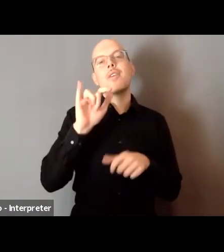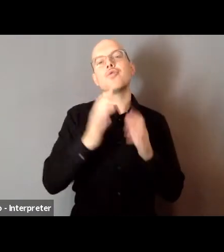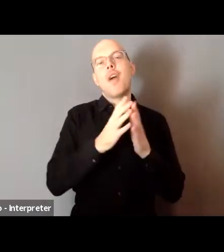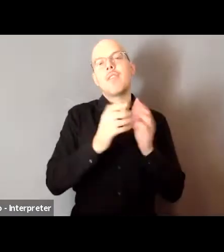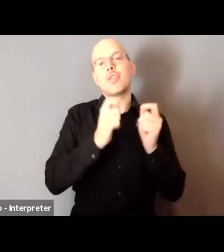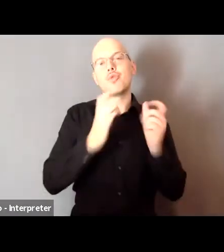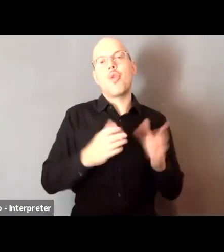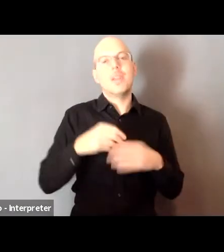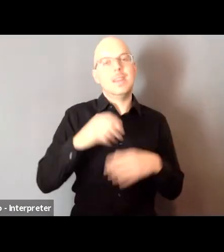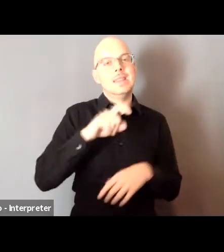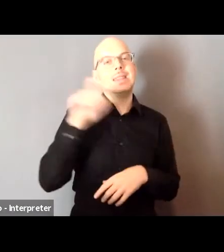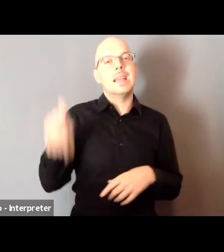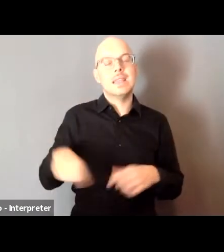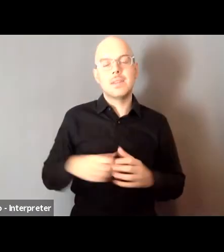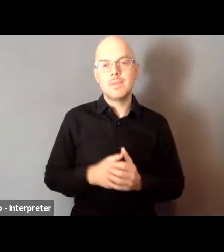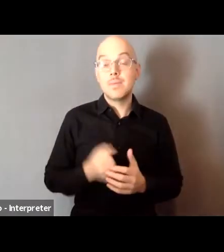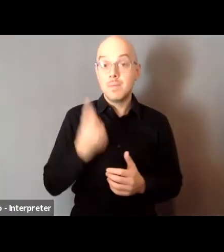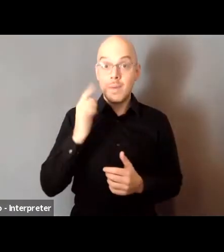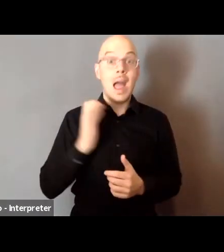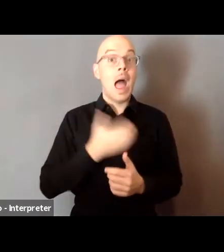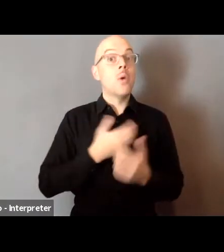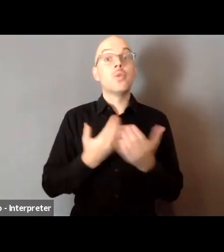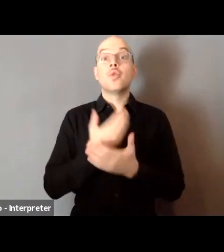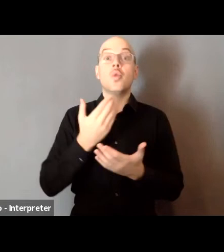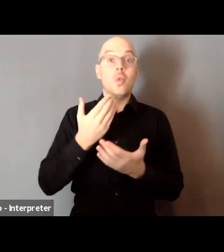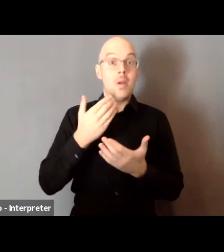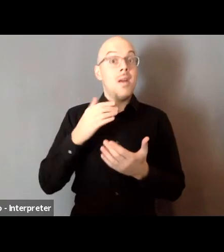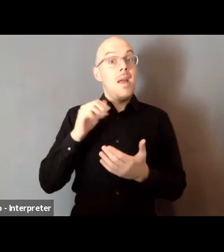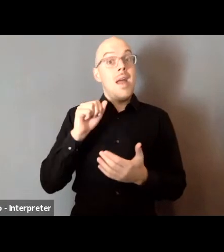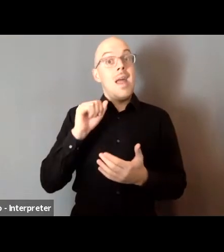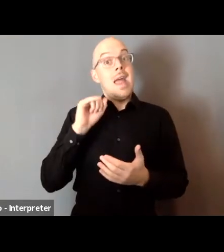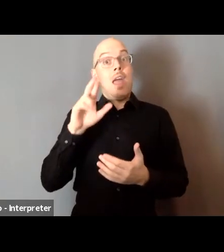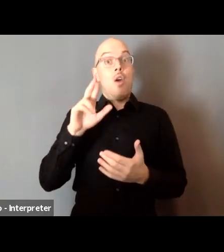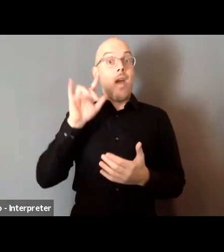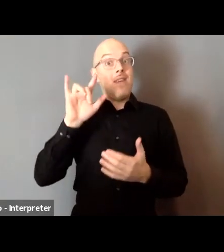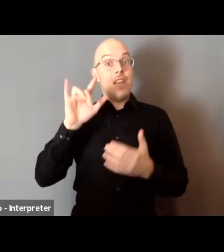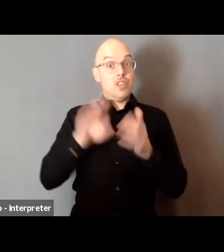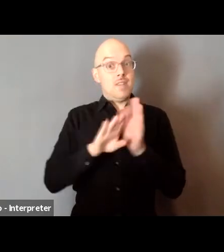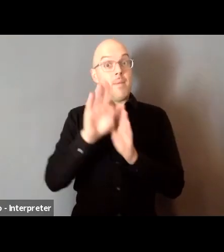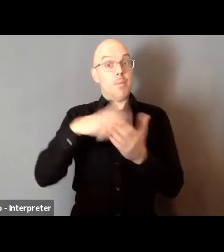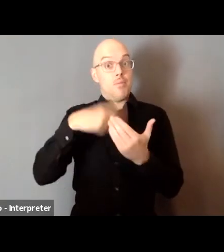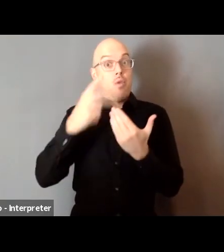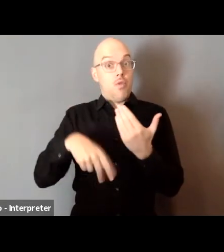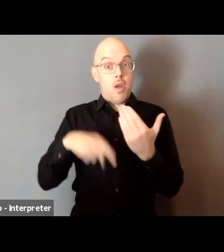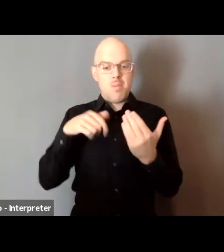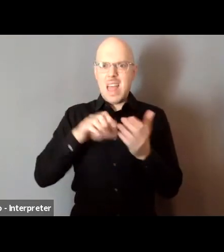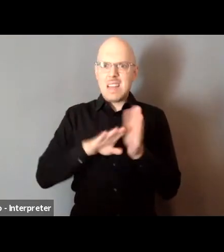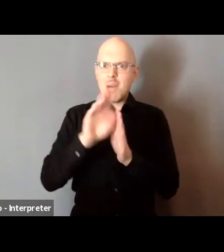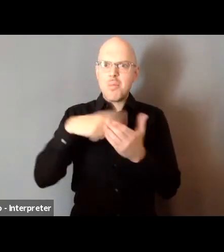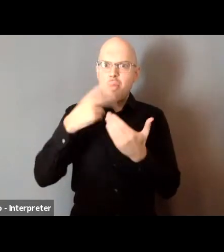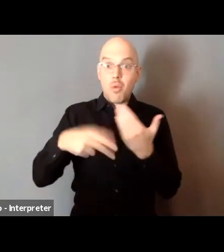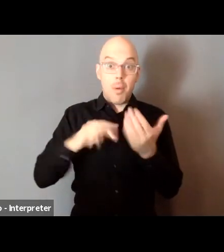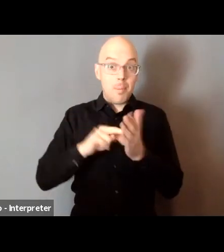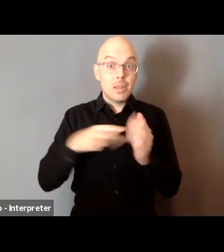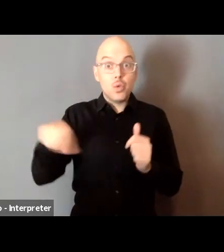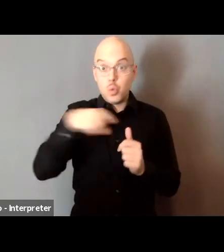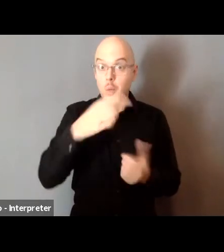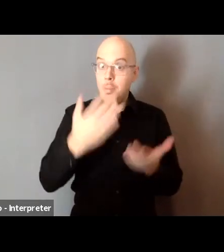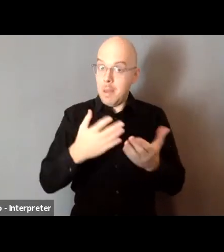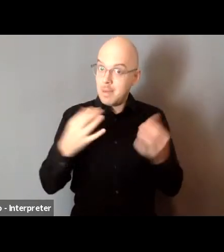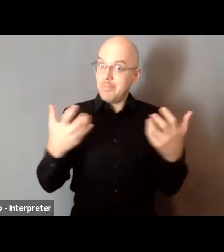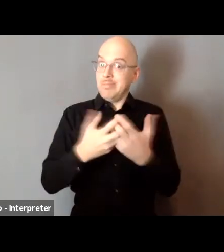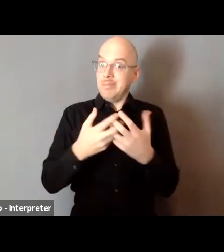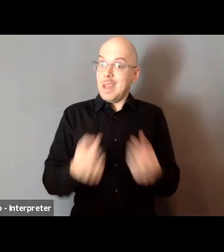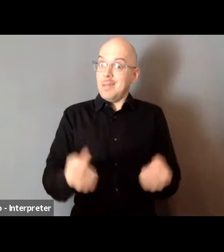aviation development program is an avenue through which you too may qualify to enter an exciting civilian aviation career.